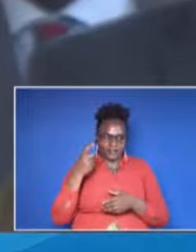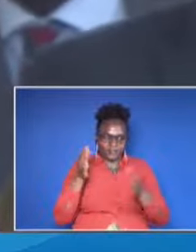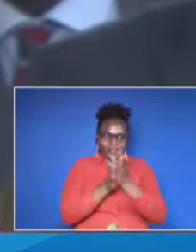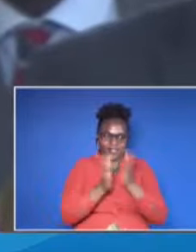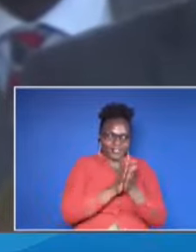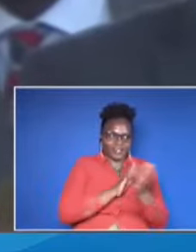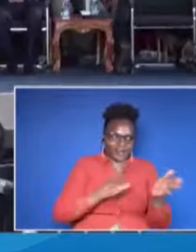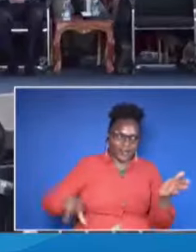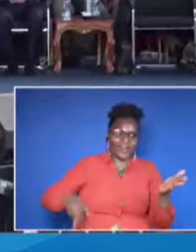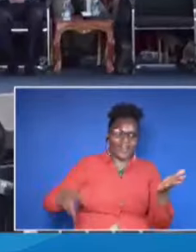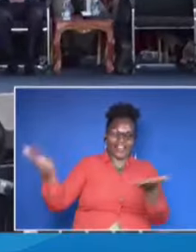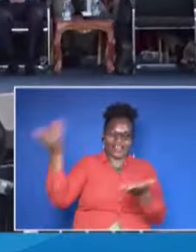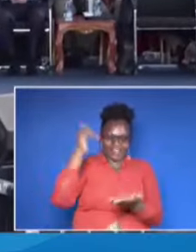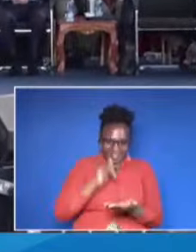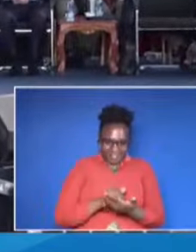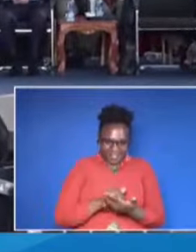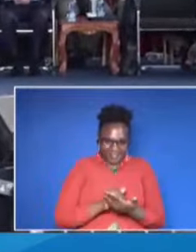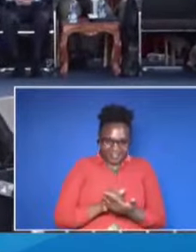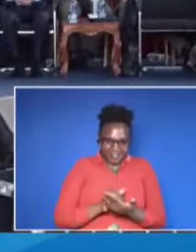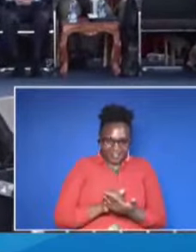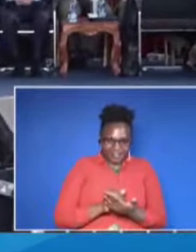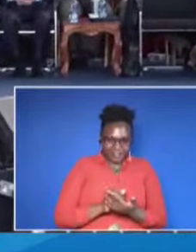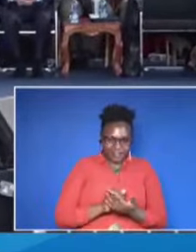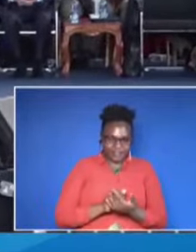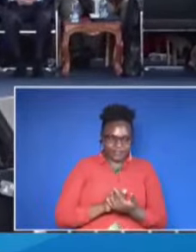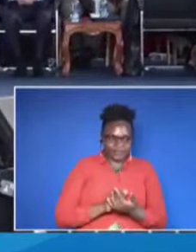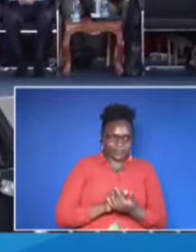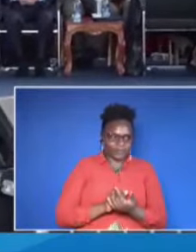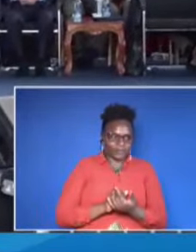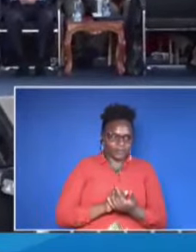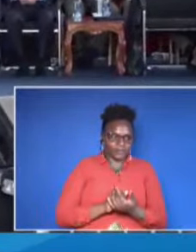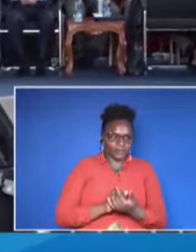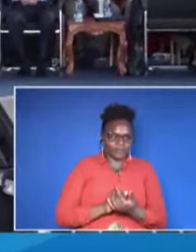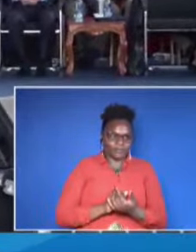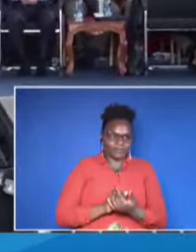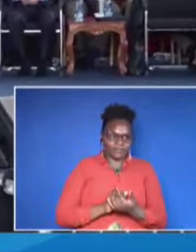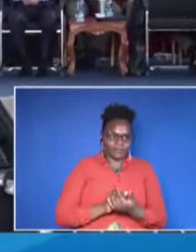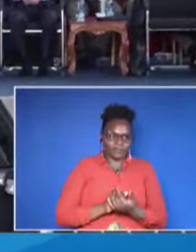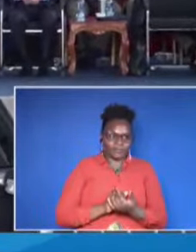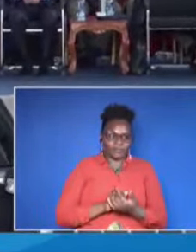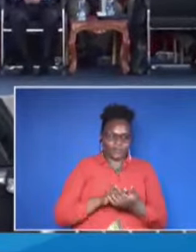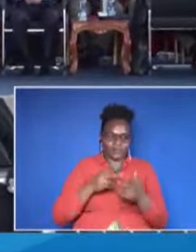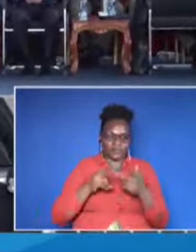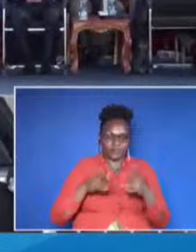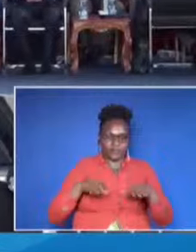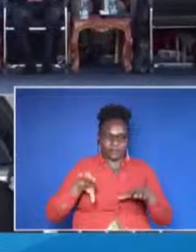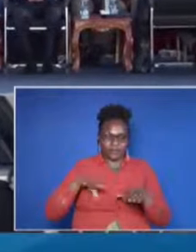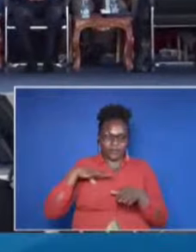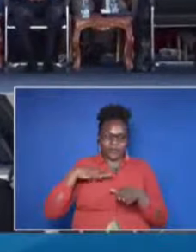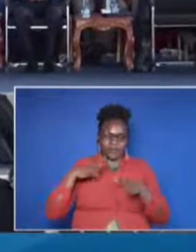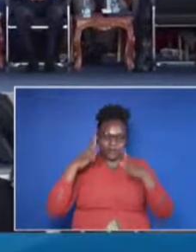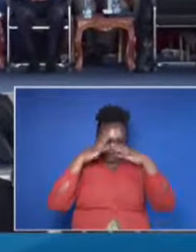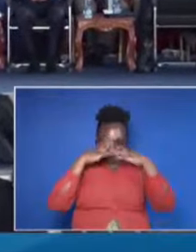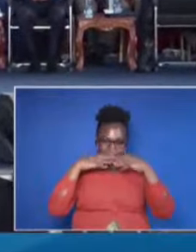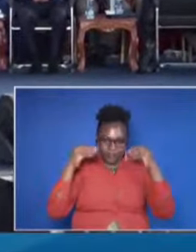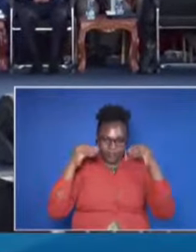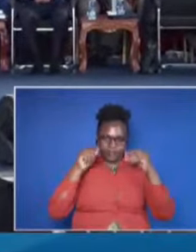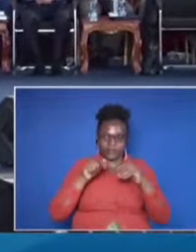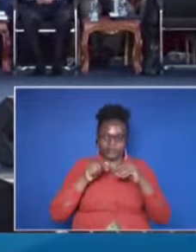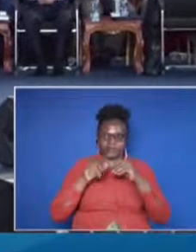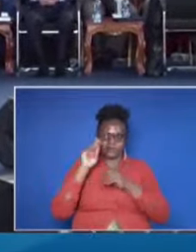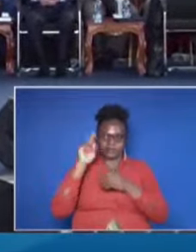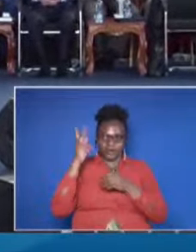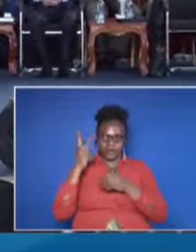dream until I found myself repeating again praise the lord we have very glad to have a president of this